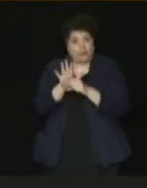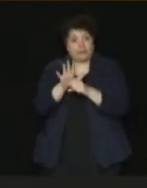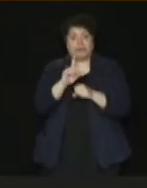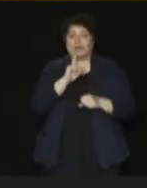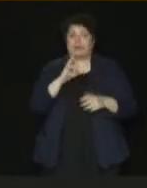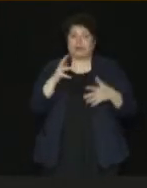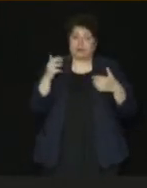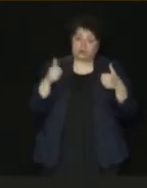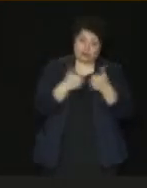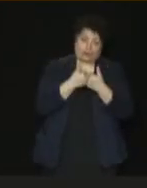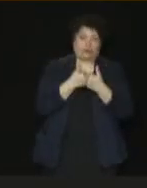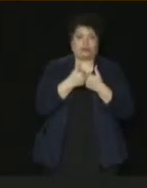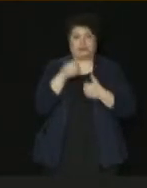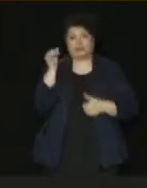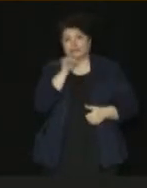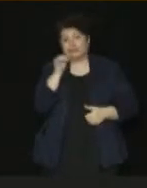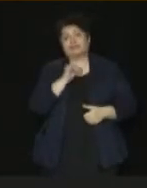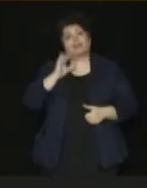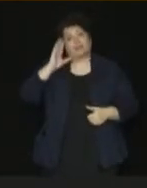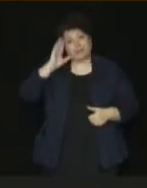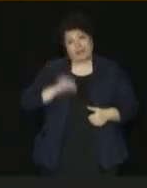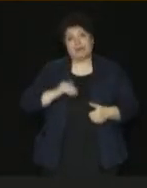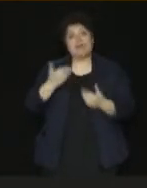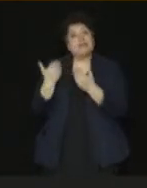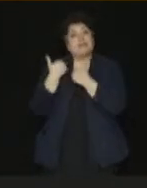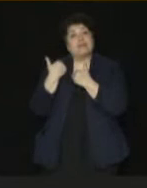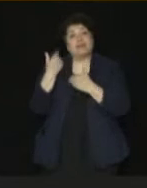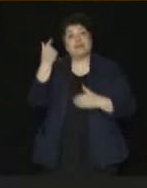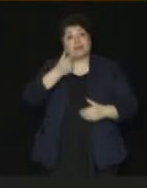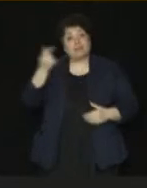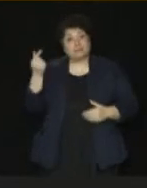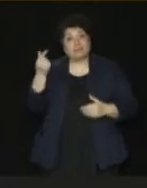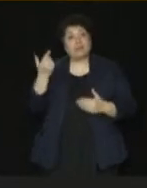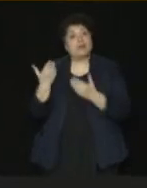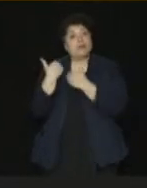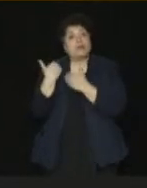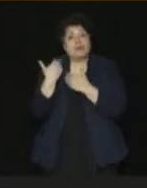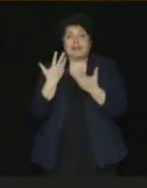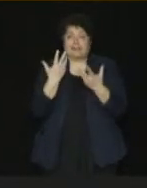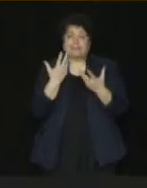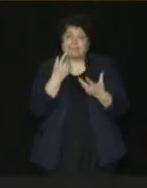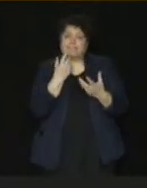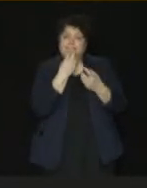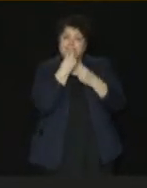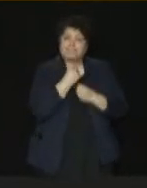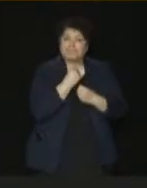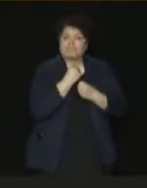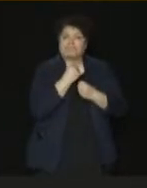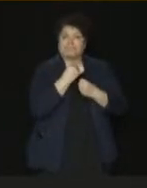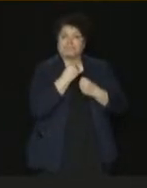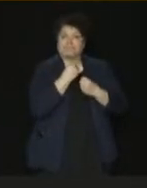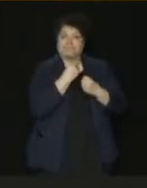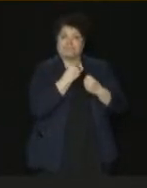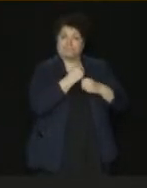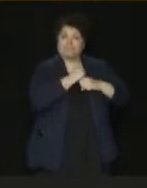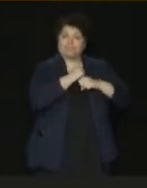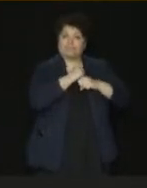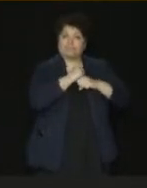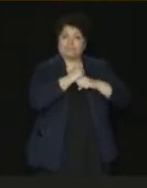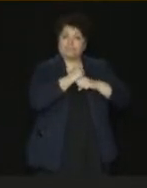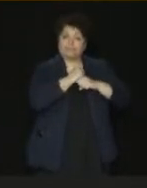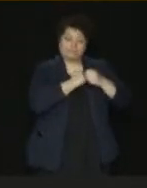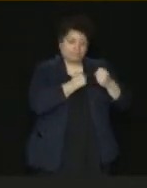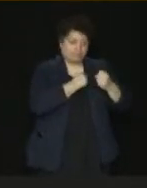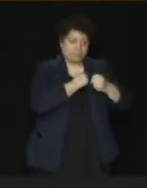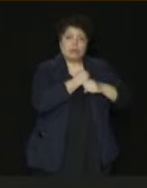But our responsibility as a government is to do everything that is necessary to prevent